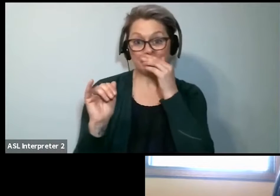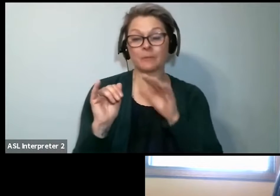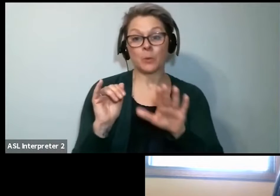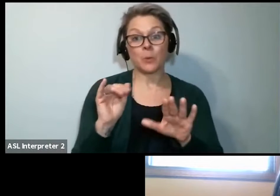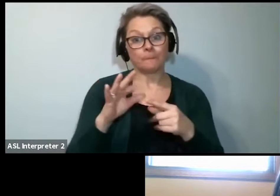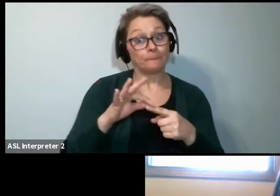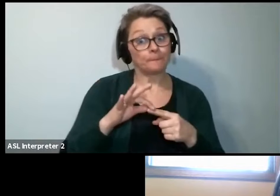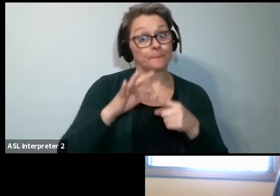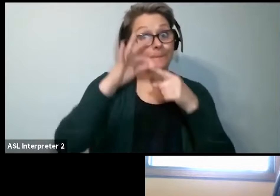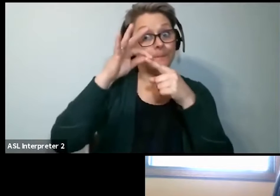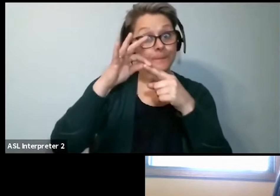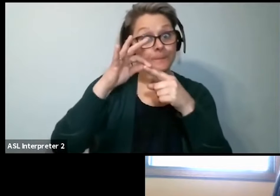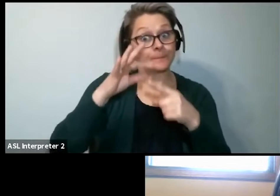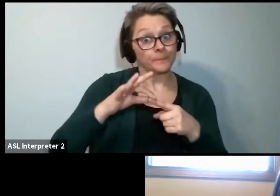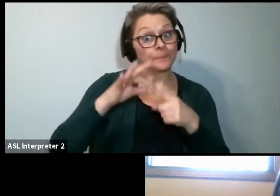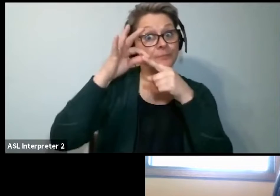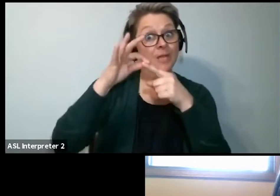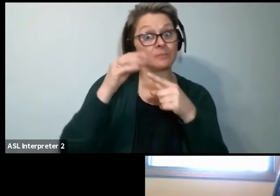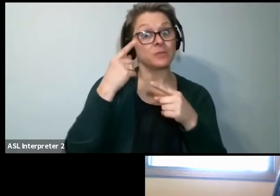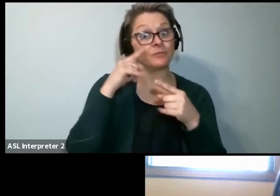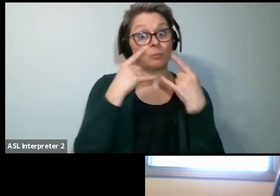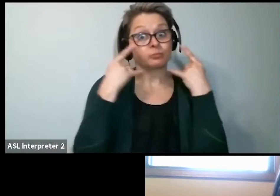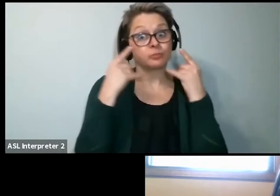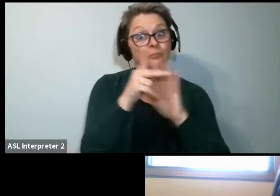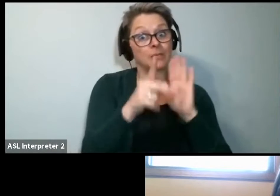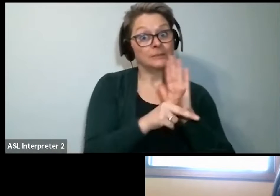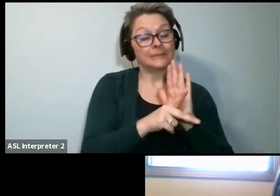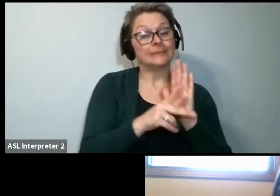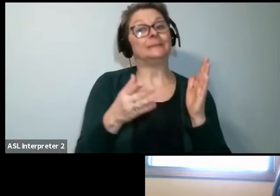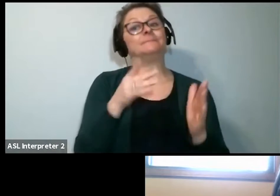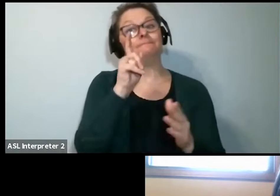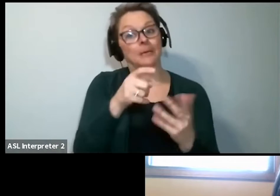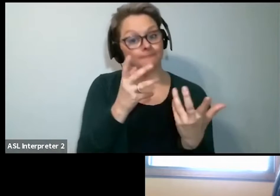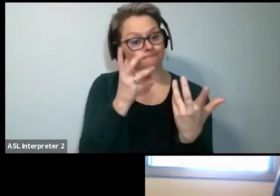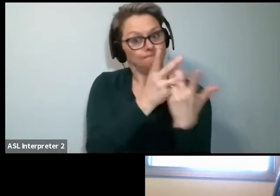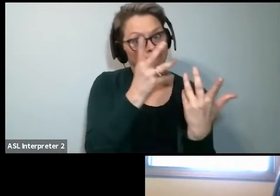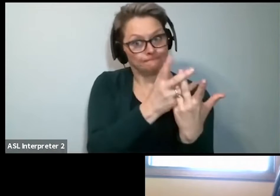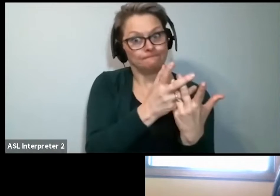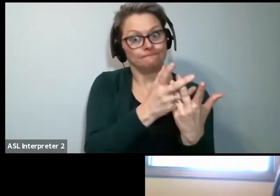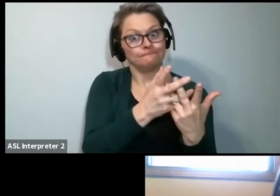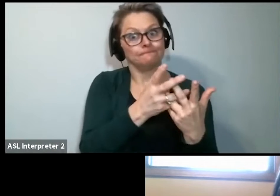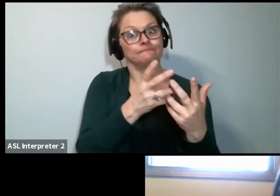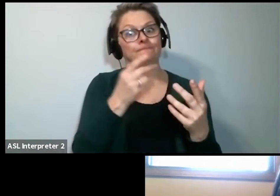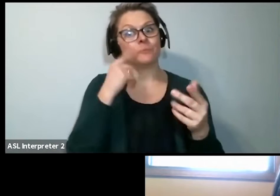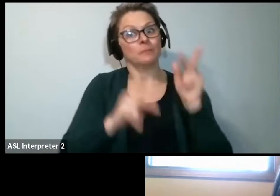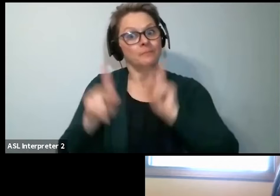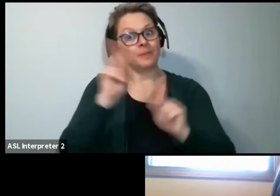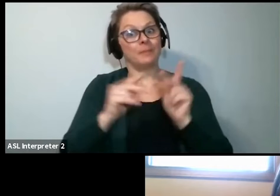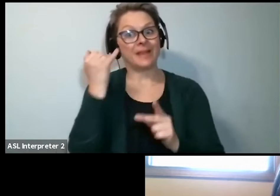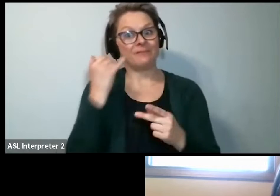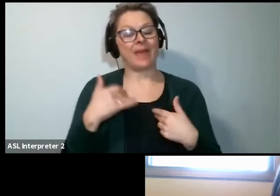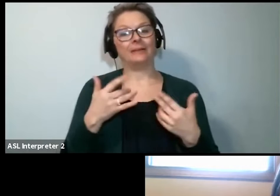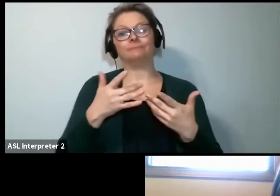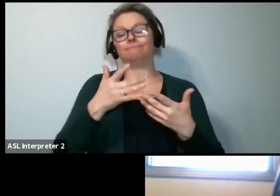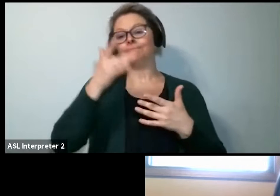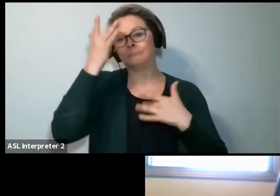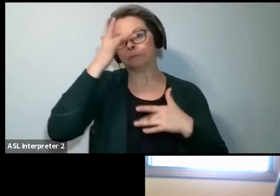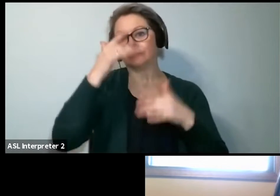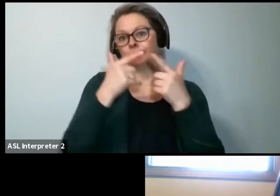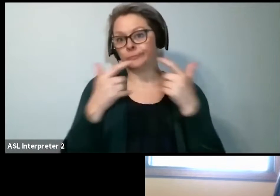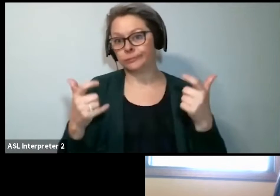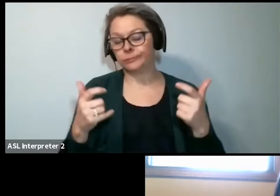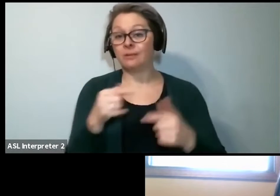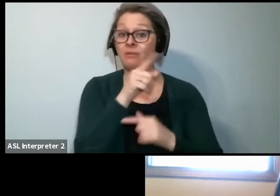for people with certain medical conditions and/or to accommodate site-specific circumstances. This policy